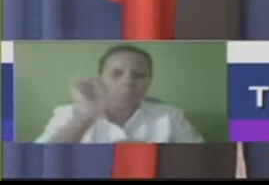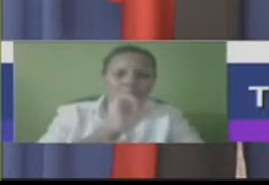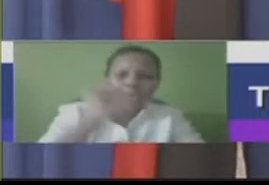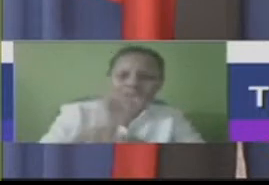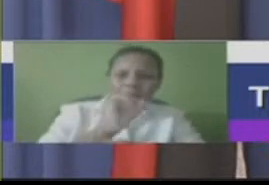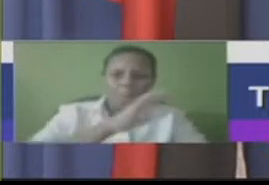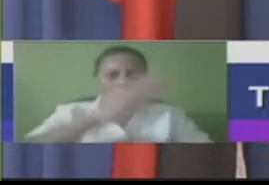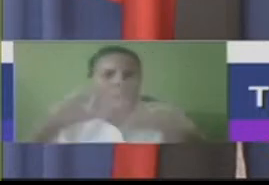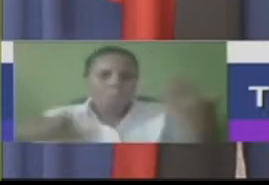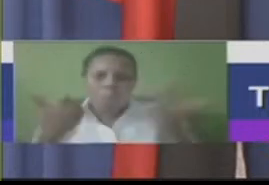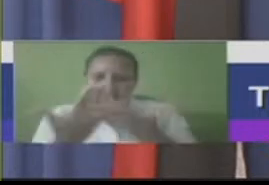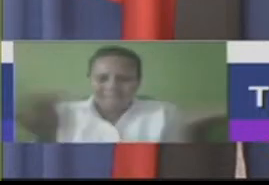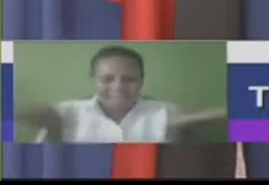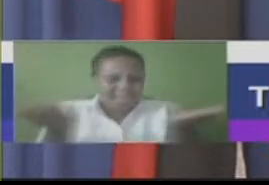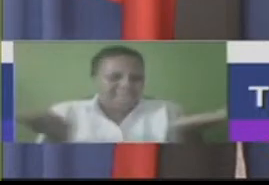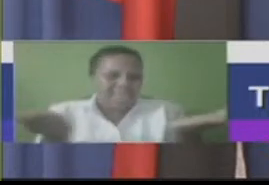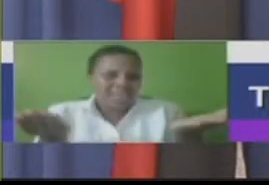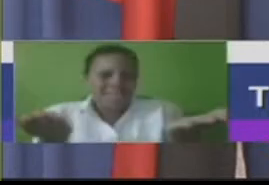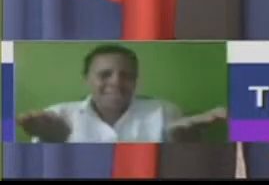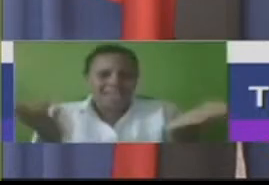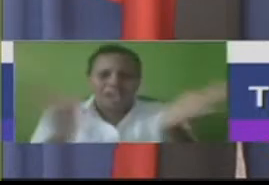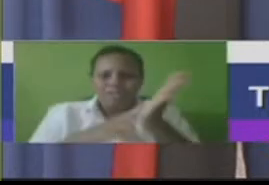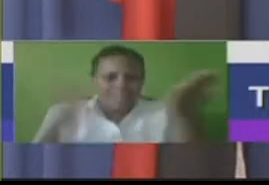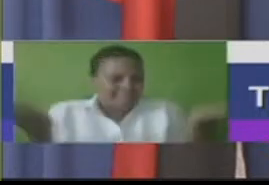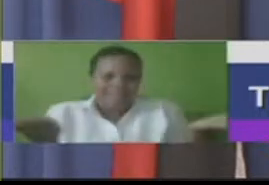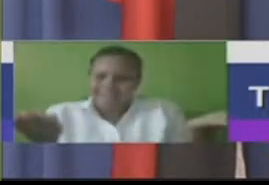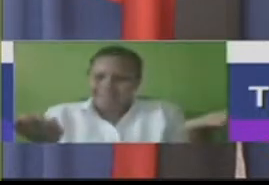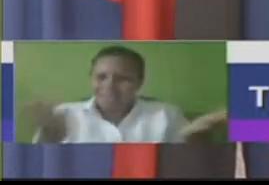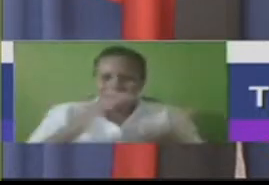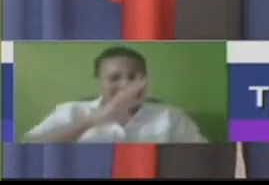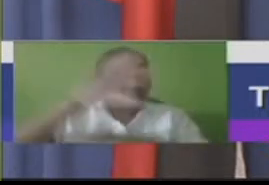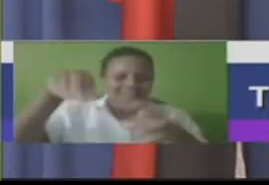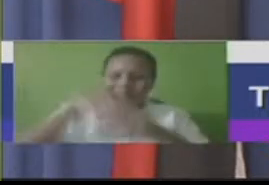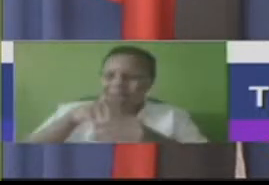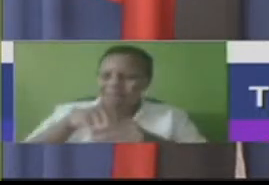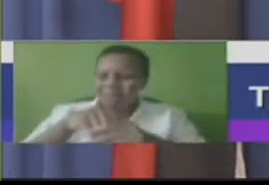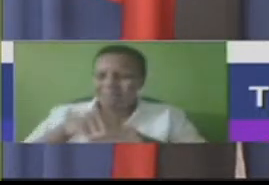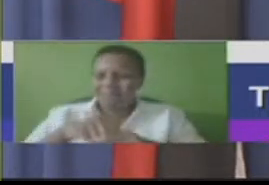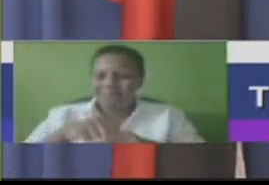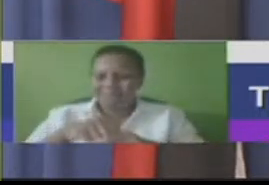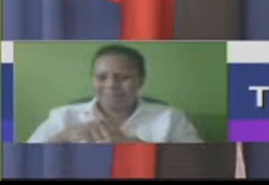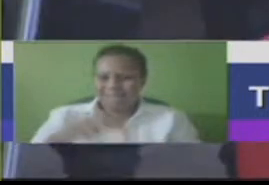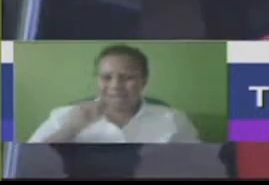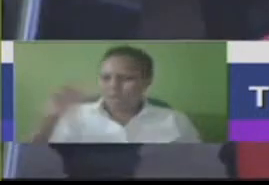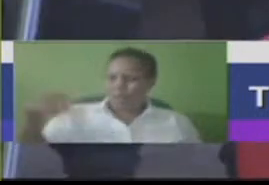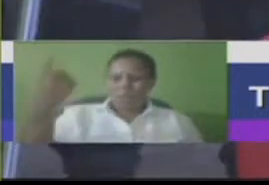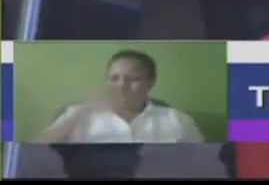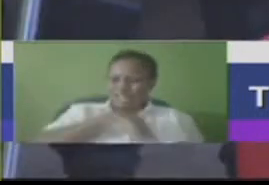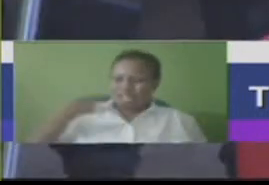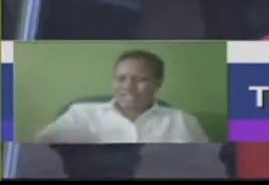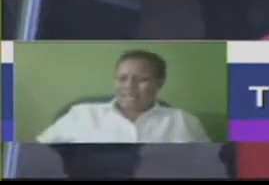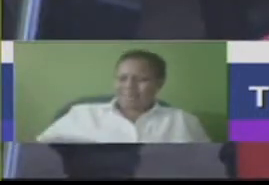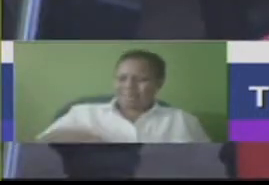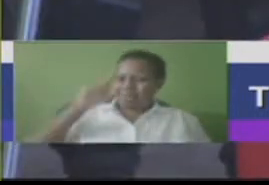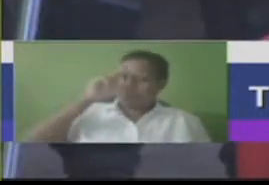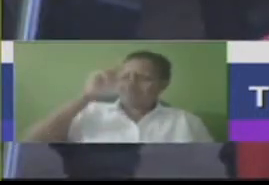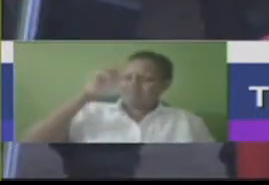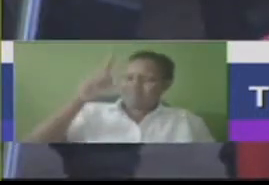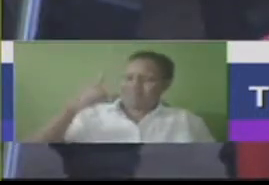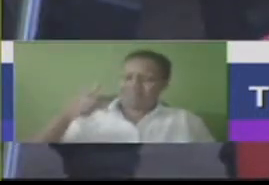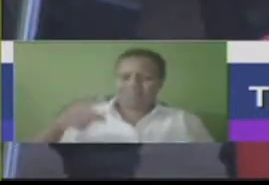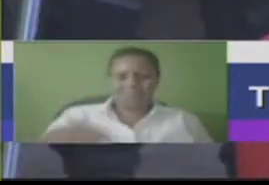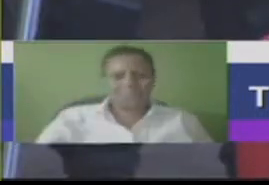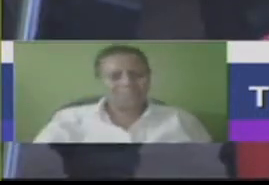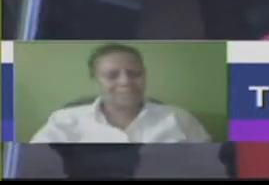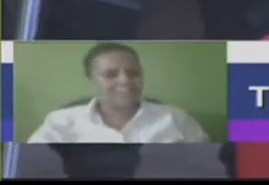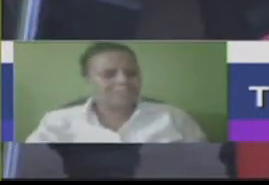local contractors are very, very involved in the government construction. Looking at the Chinese one, in terms of